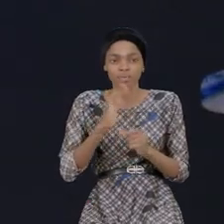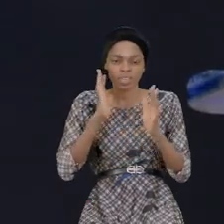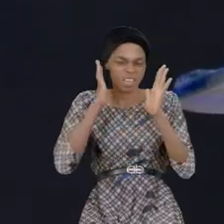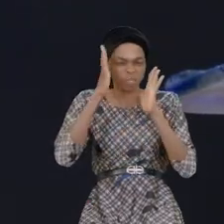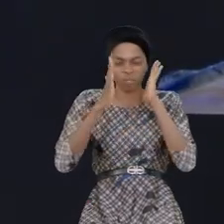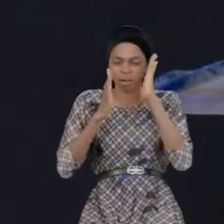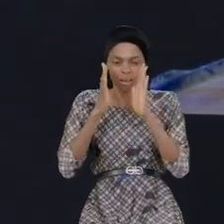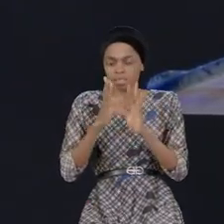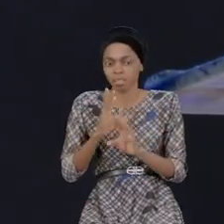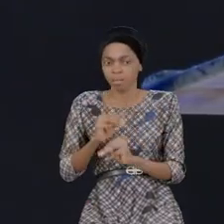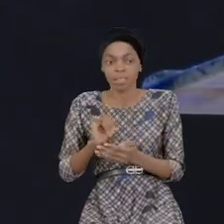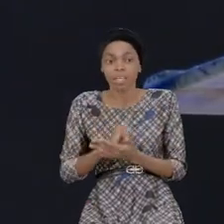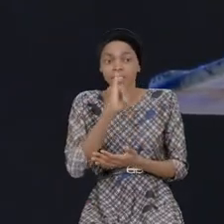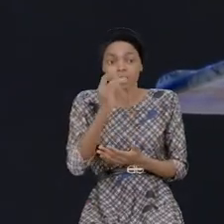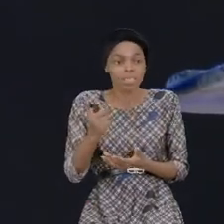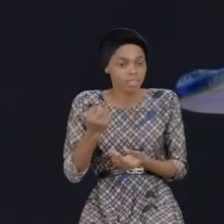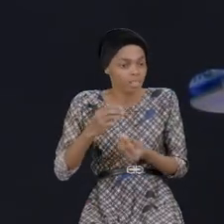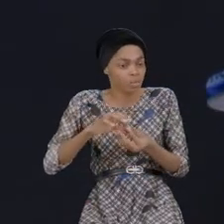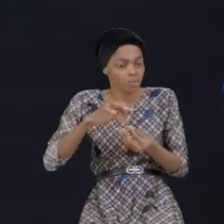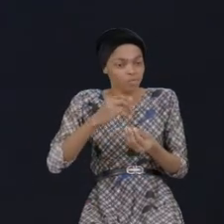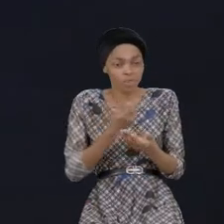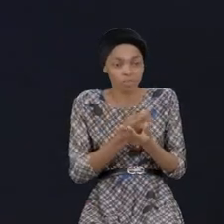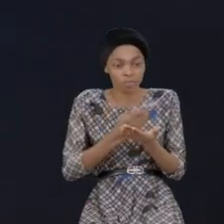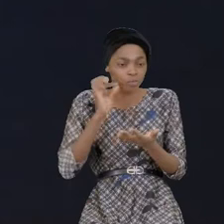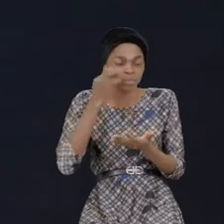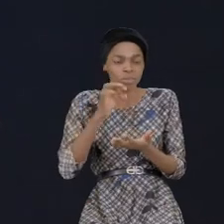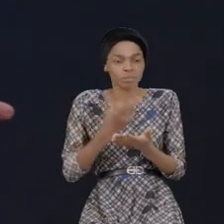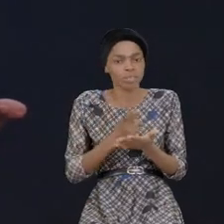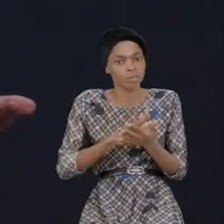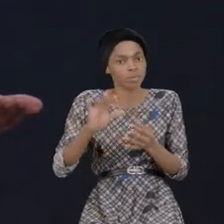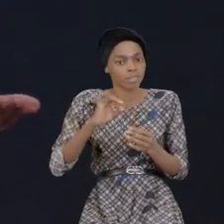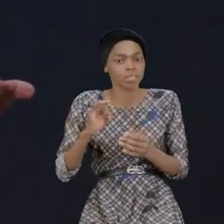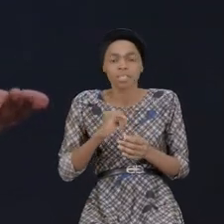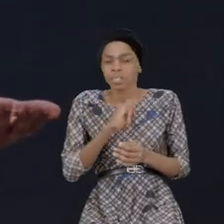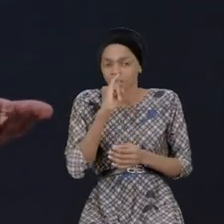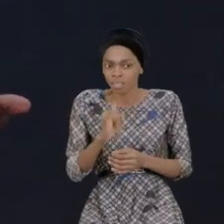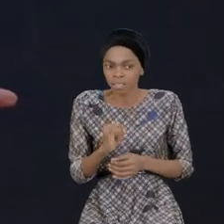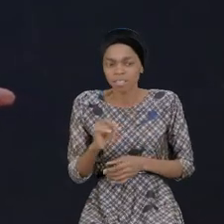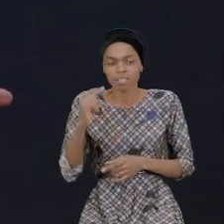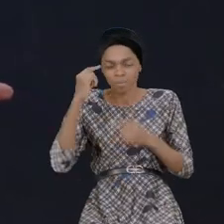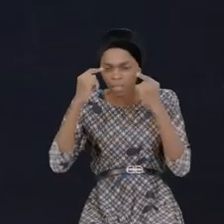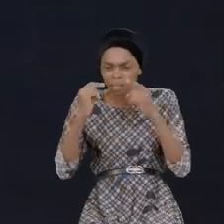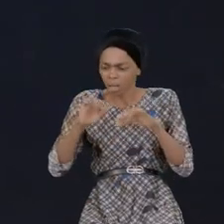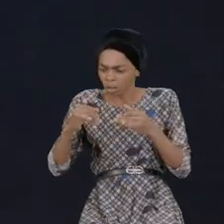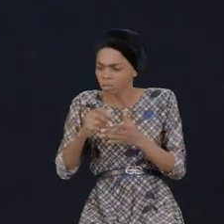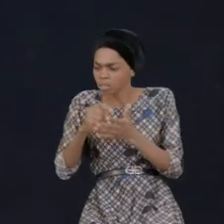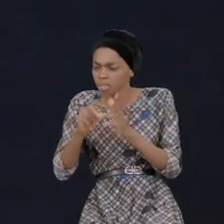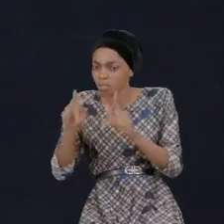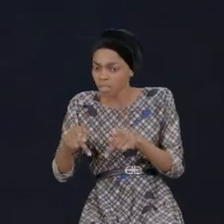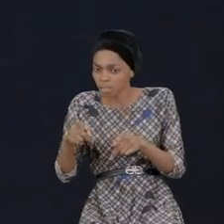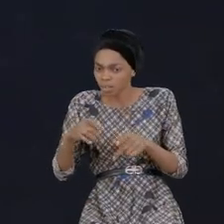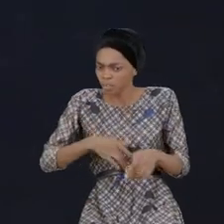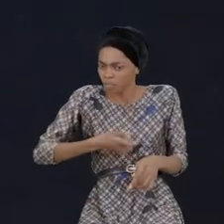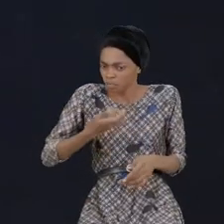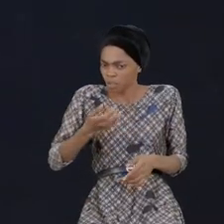fruit of the Spirit. It's very conscious about, how would they think if I do this? How would she